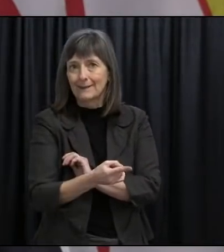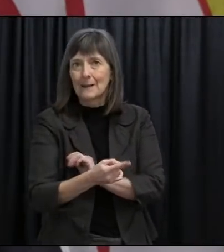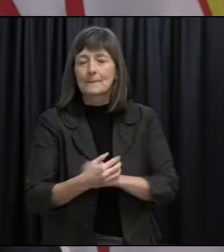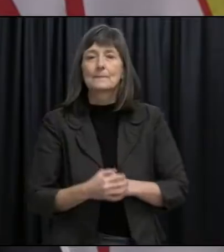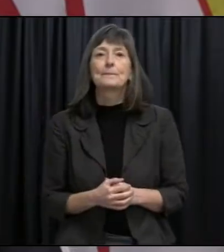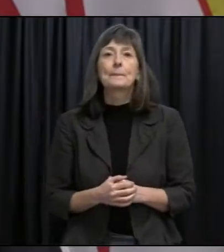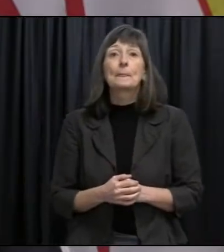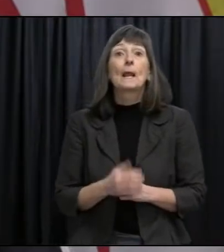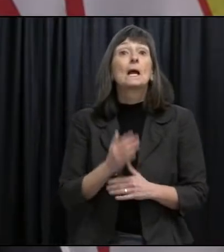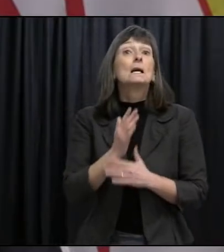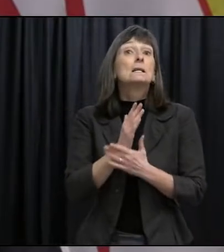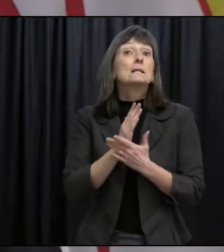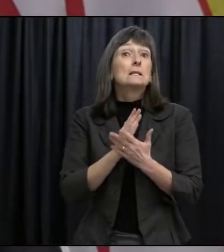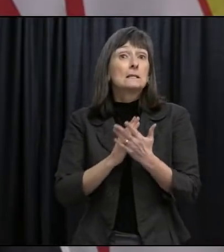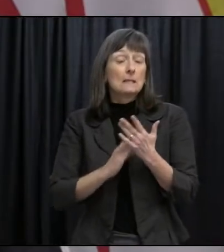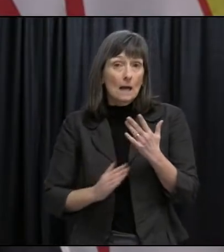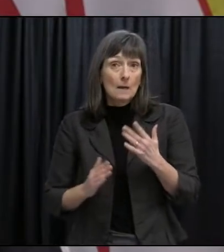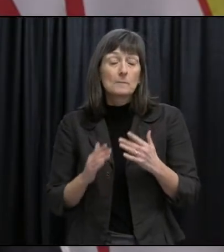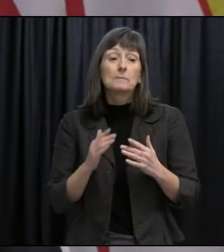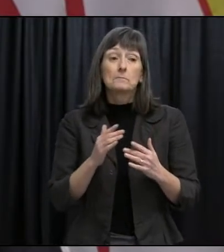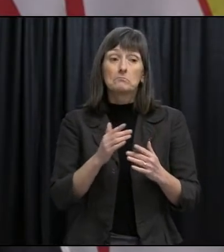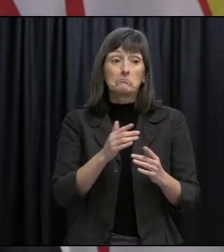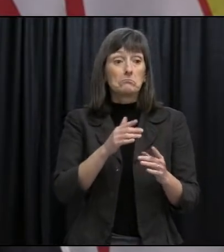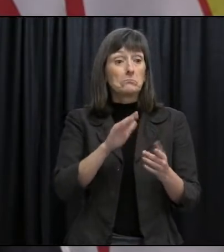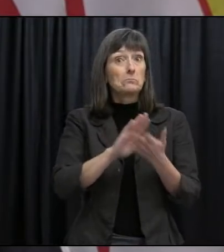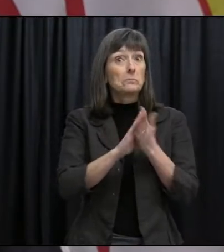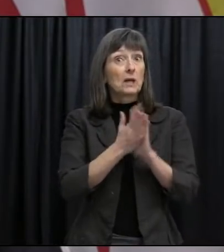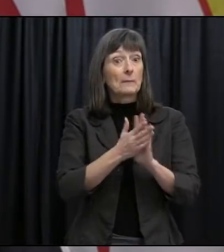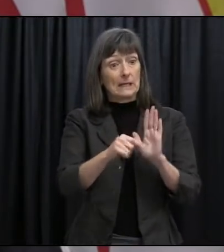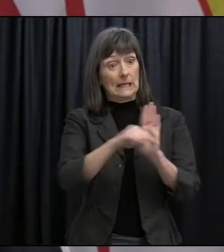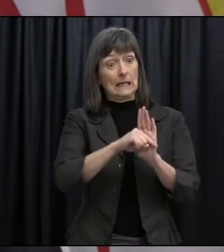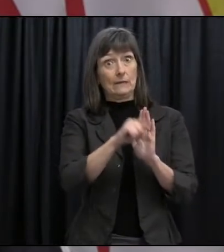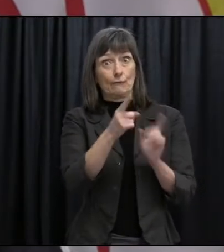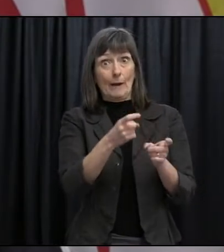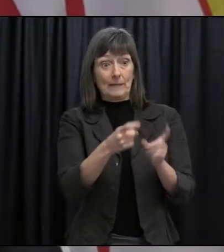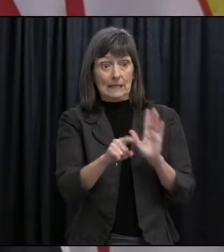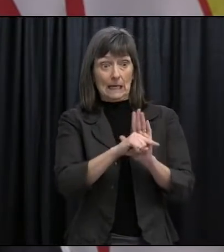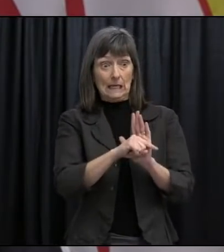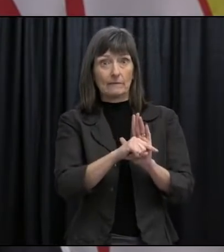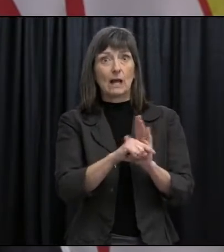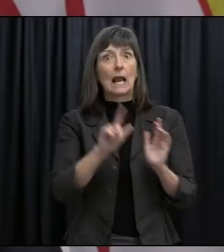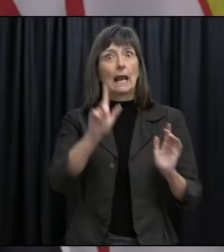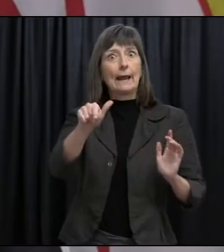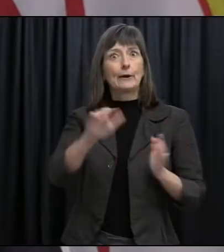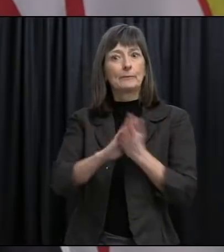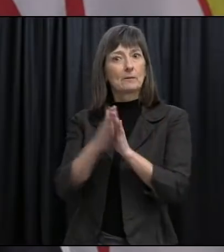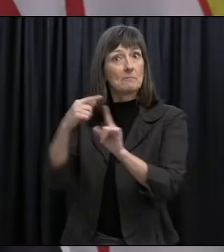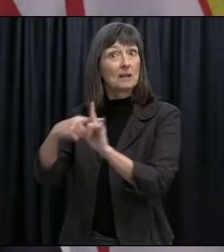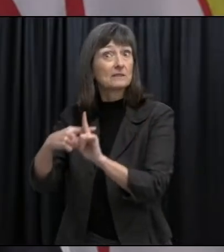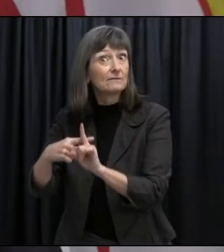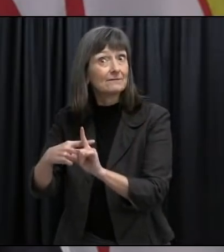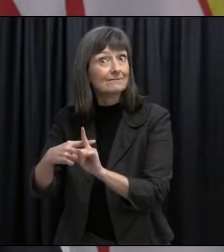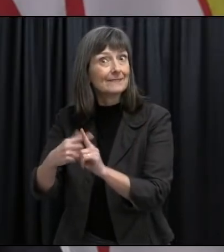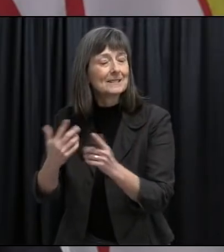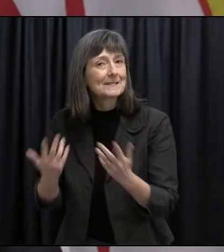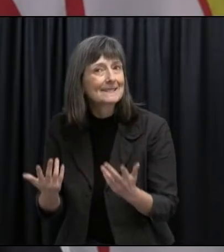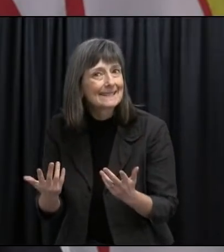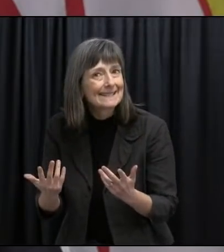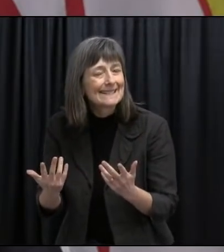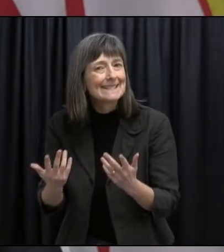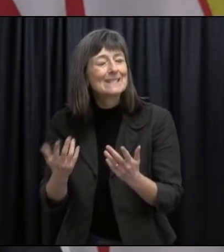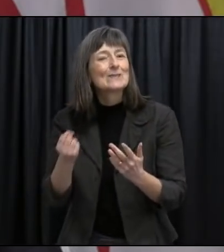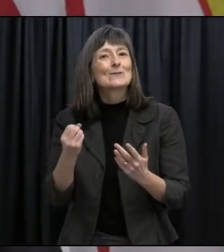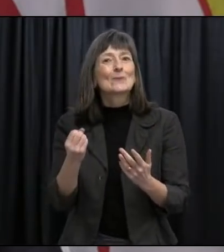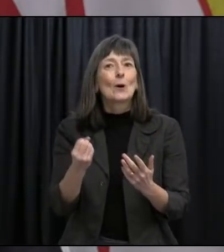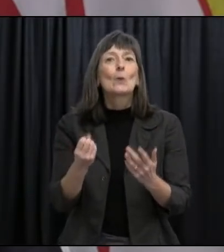rapid antigen testing that then went on to be positive later with testing. So that's why it's so important that people stay